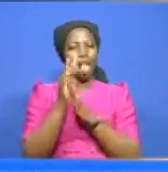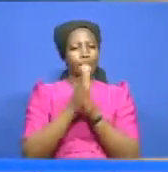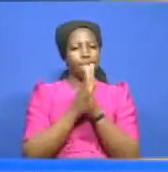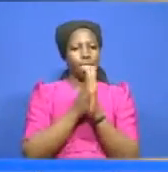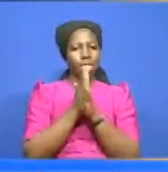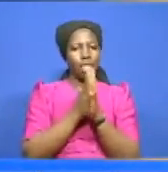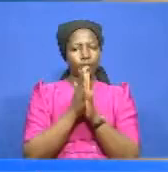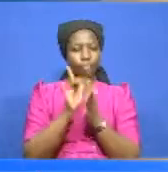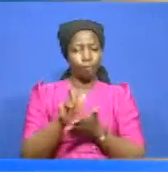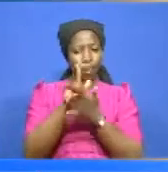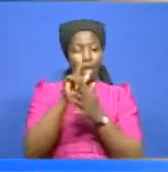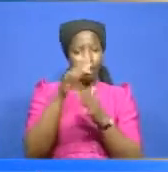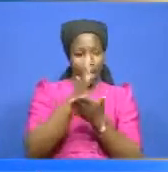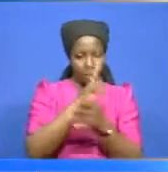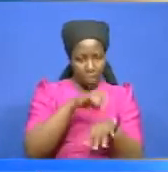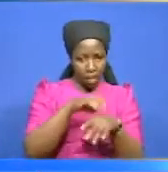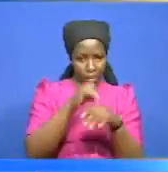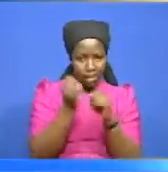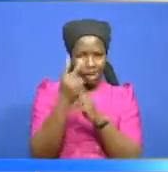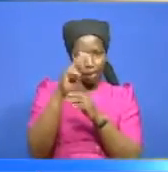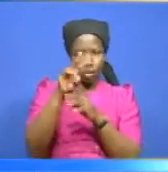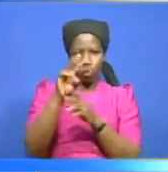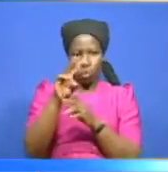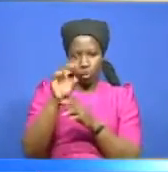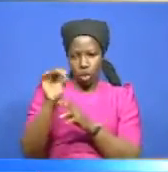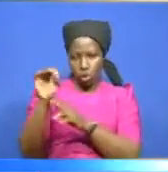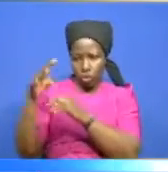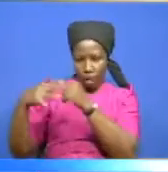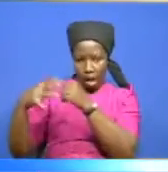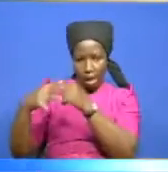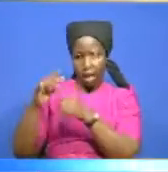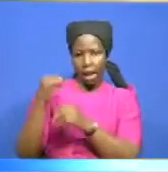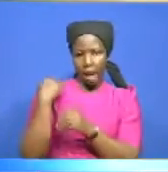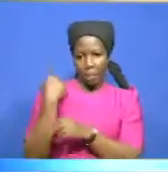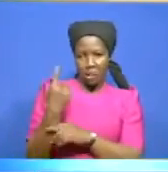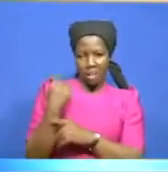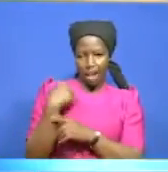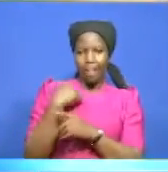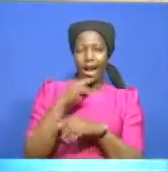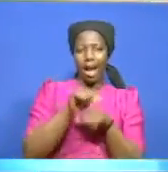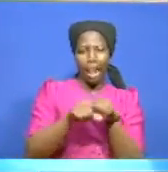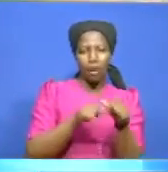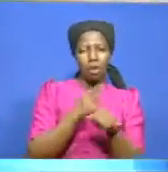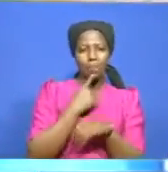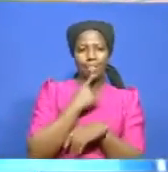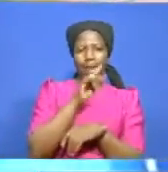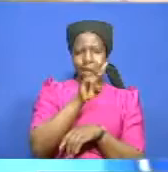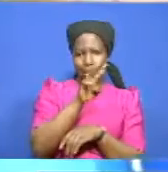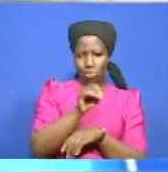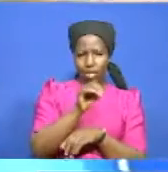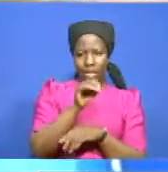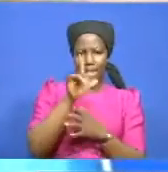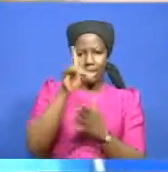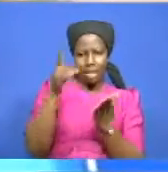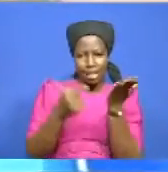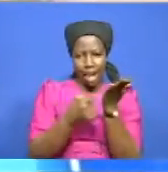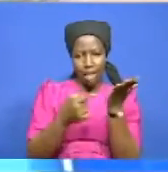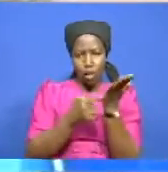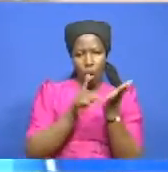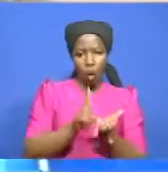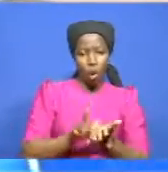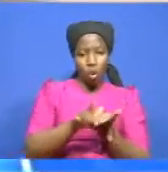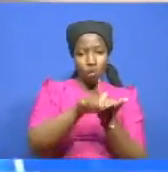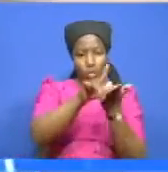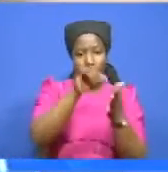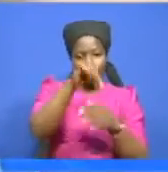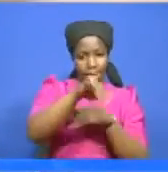of 2009. One, we have about 120 digital lenders in this country as